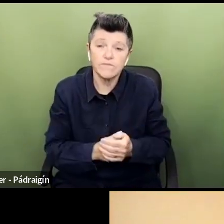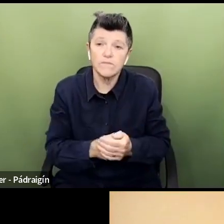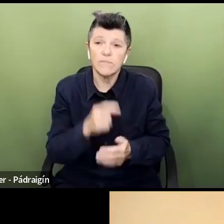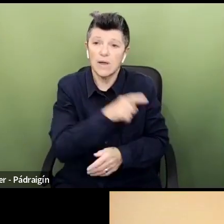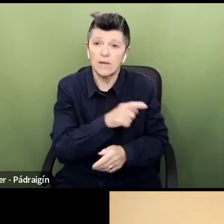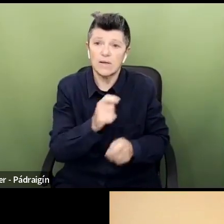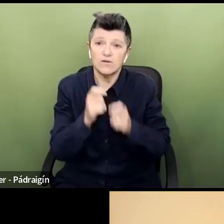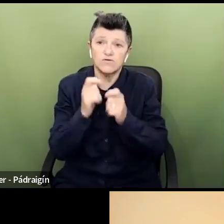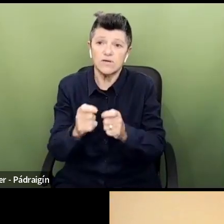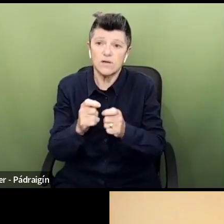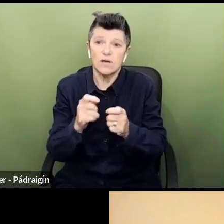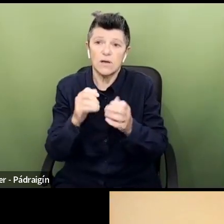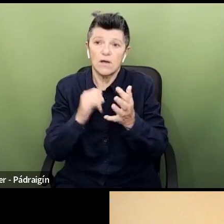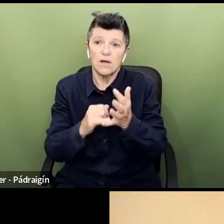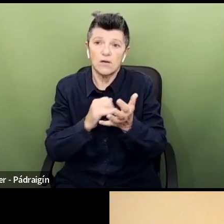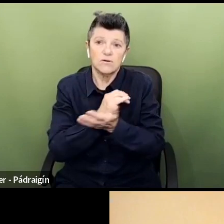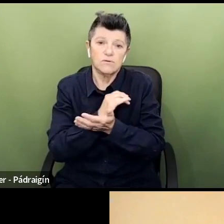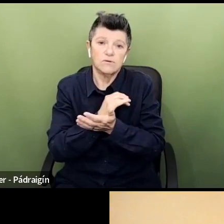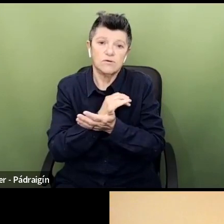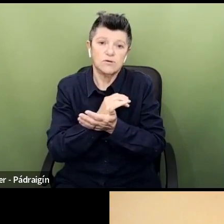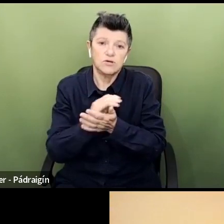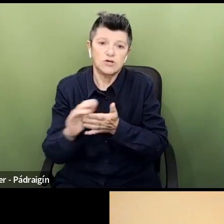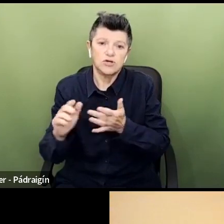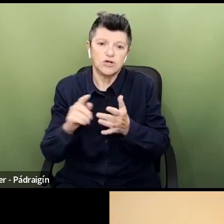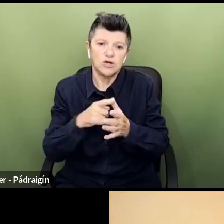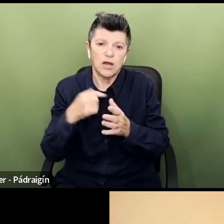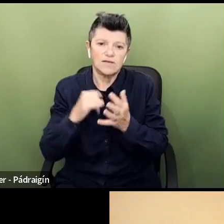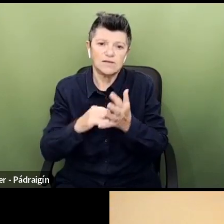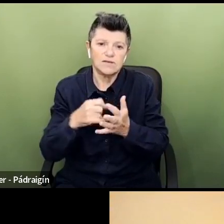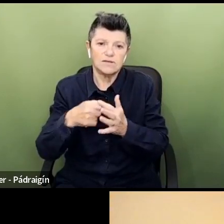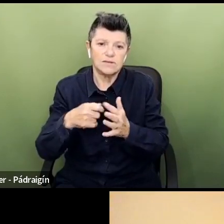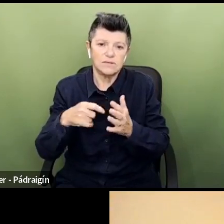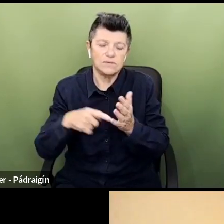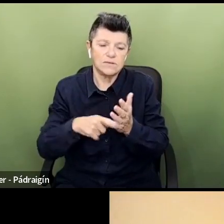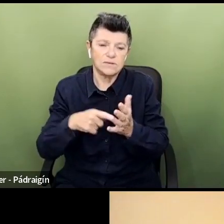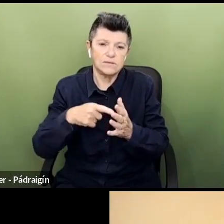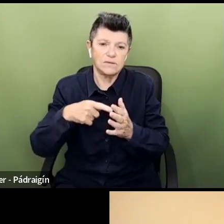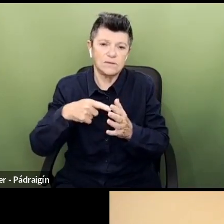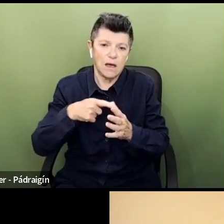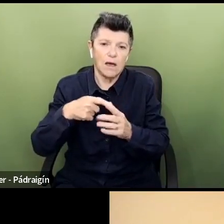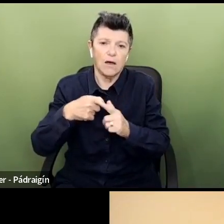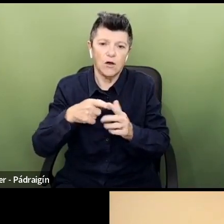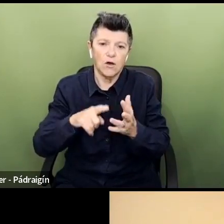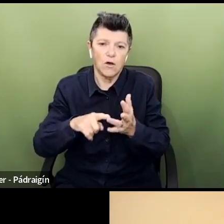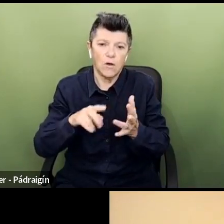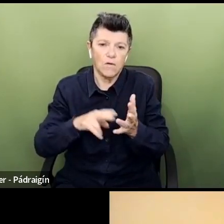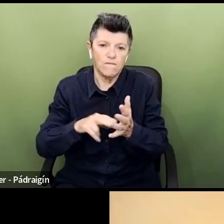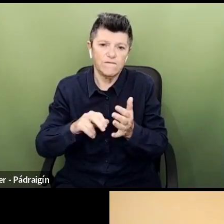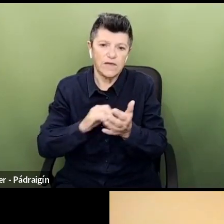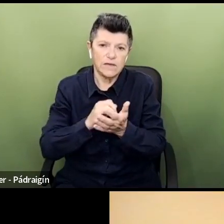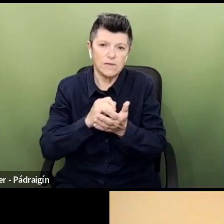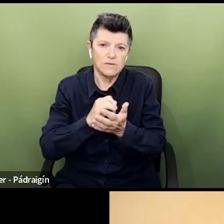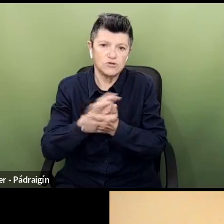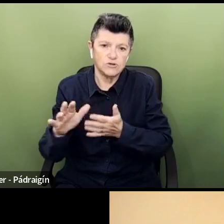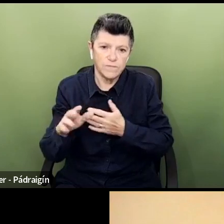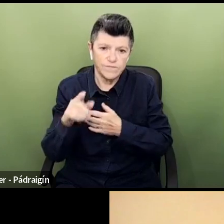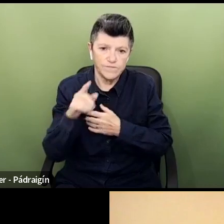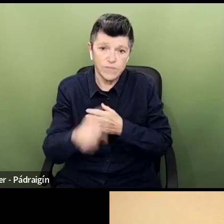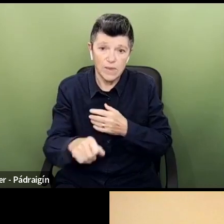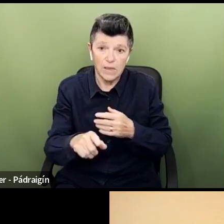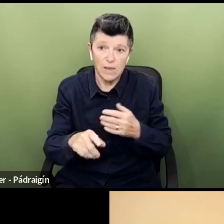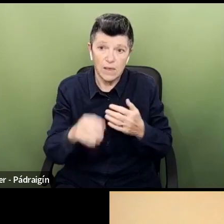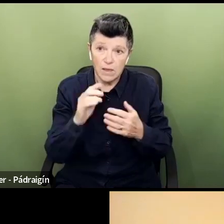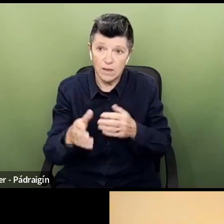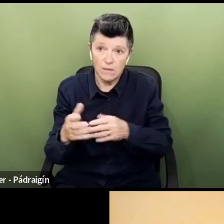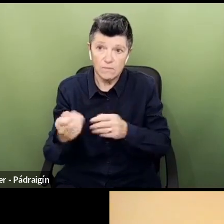Shostakovich, you know, the famous composer who came to perform his Leningrad Symphony in Samara during the war. Dr. Greenberg treated his